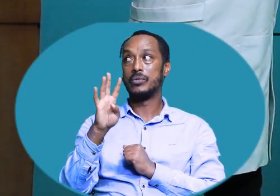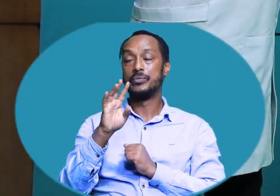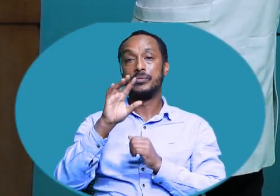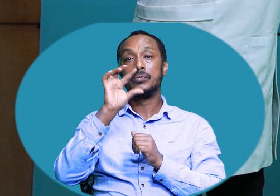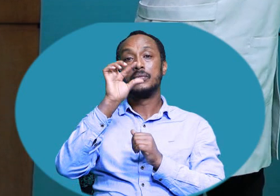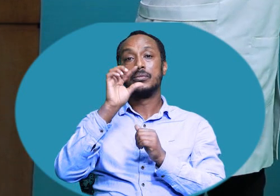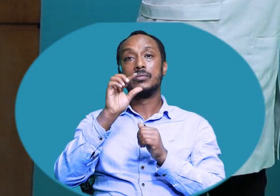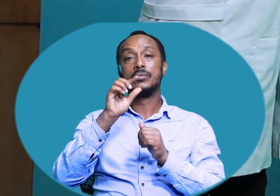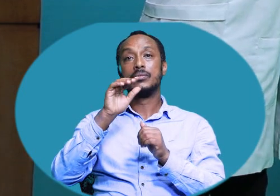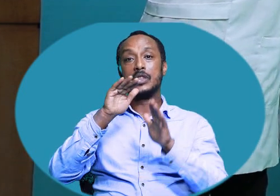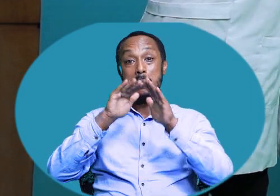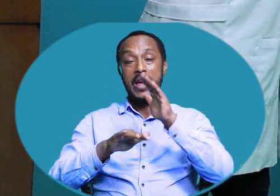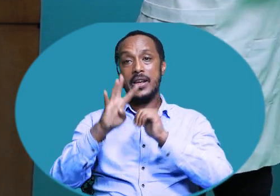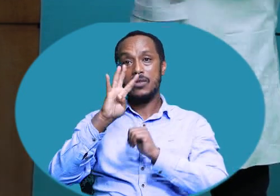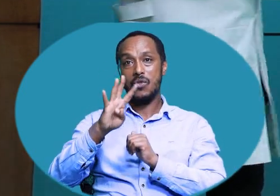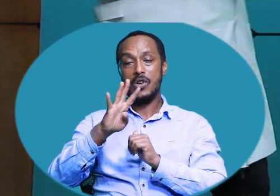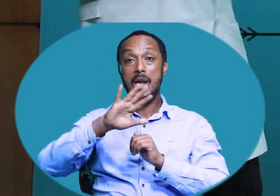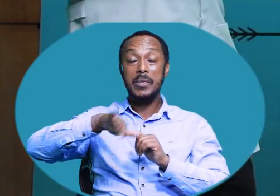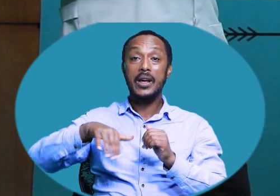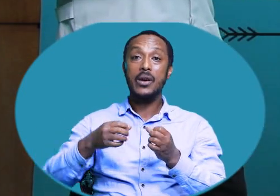single bond, 1, 2.